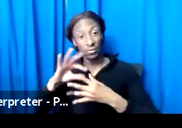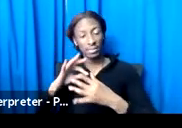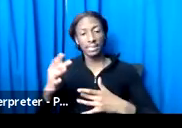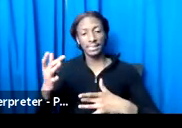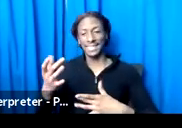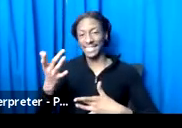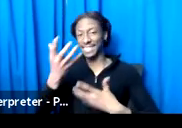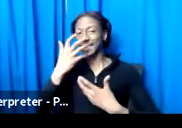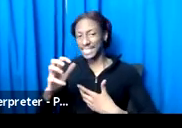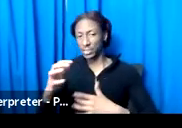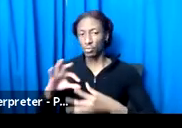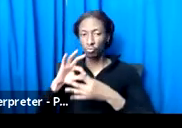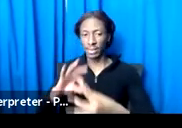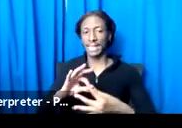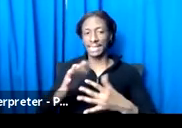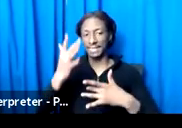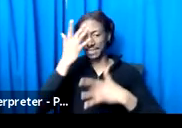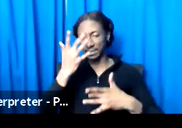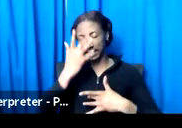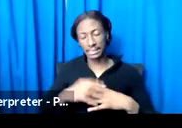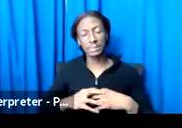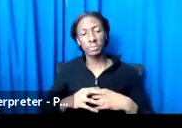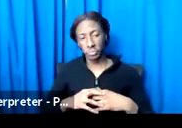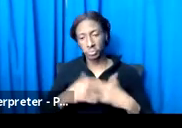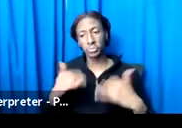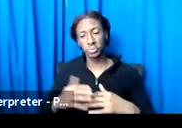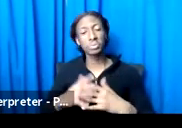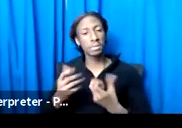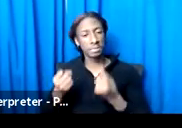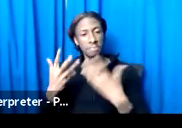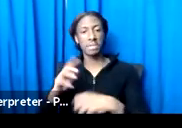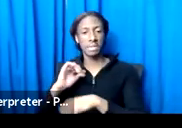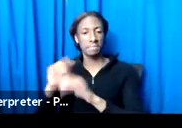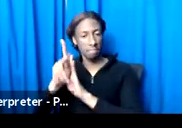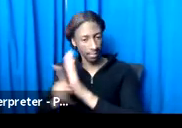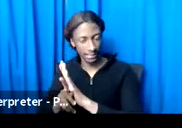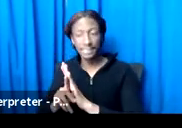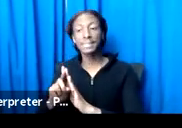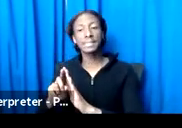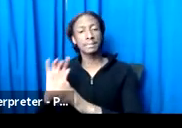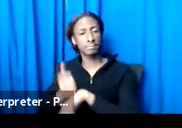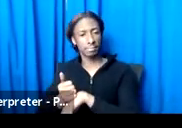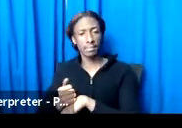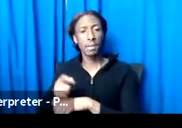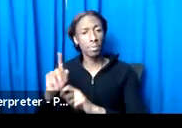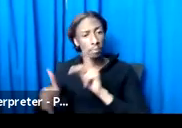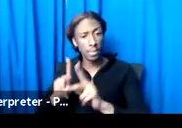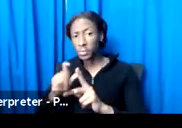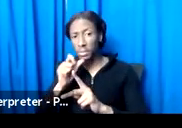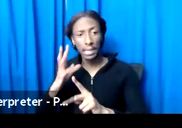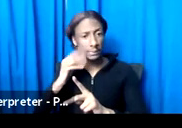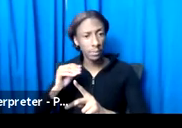concern. Many camps have heat policies in place to ensure that staff and campers do not experience heat-related illness. And if they